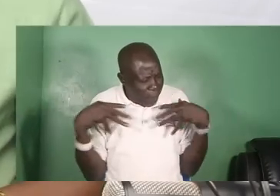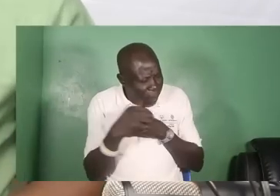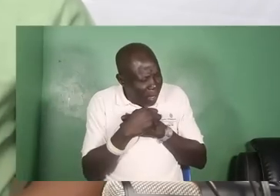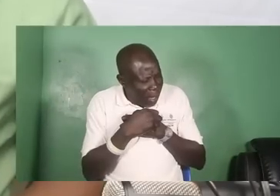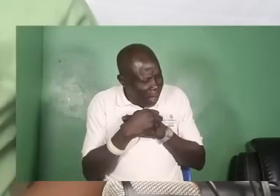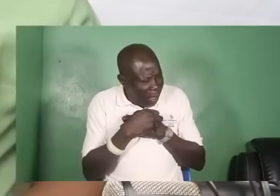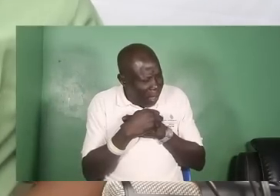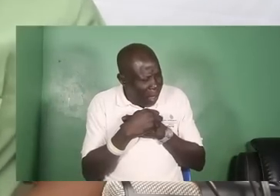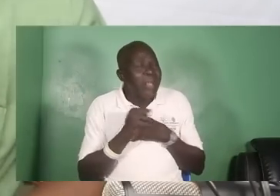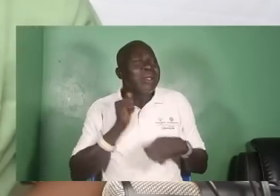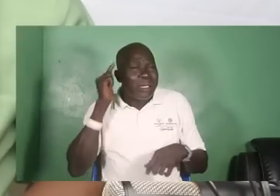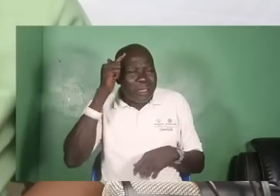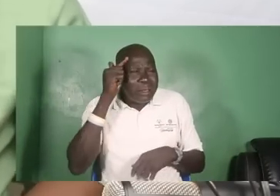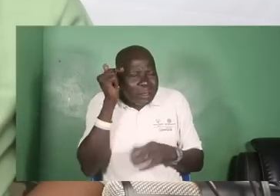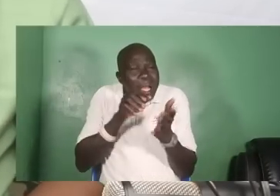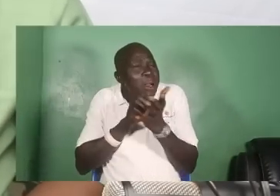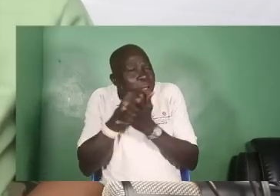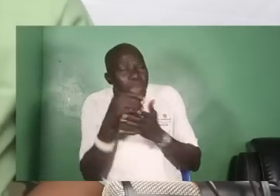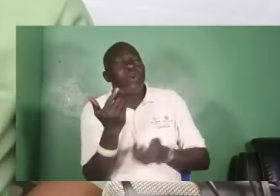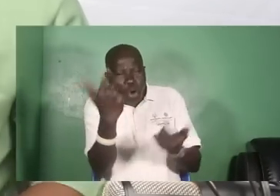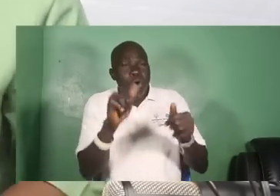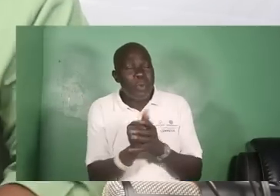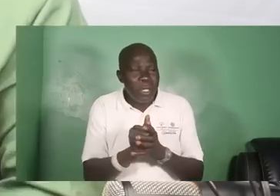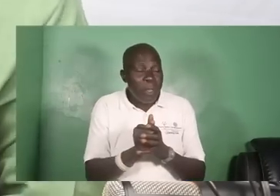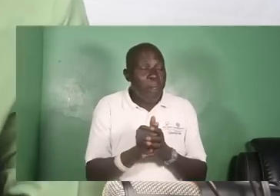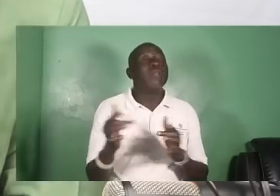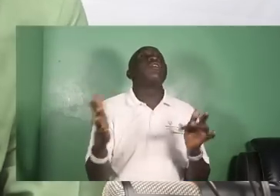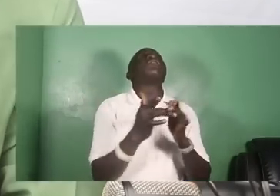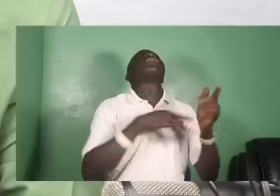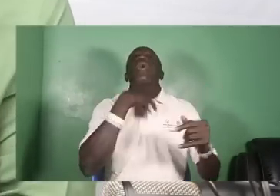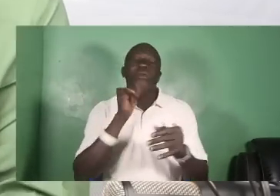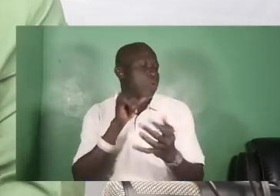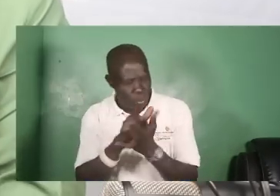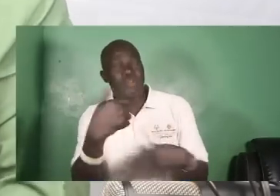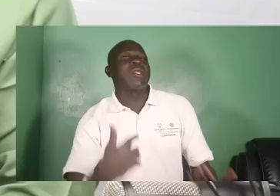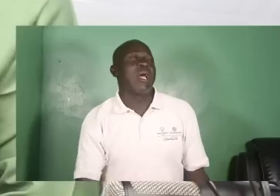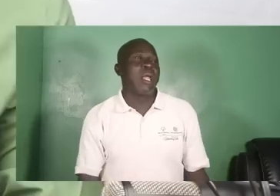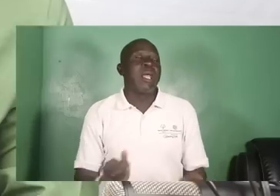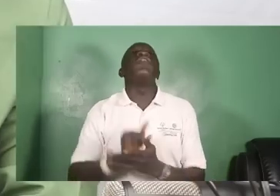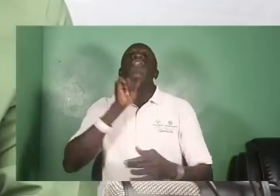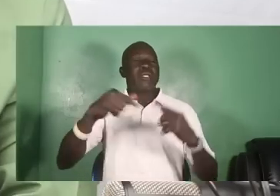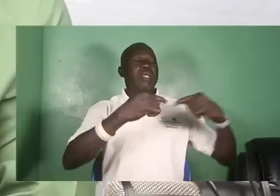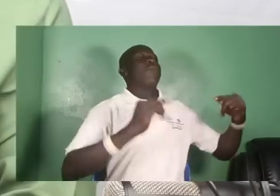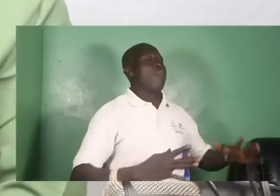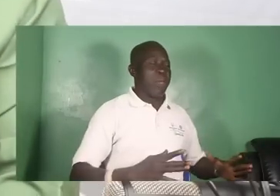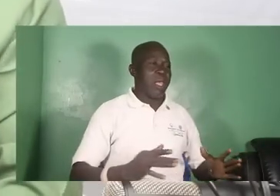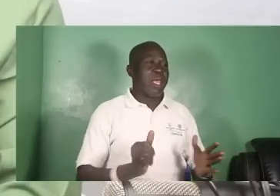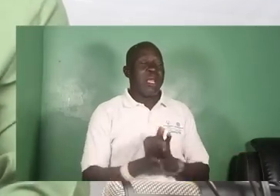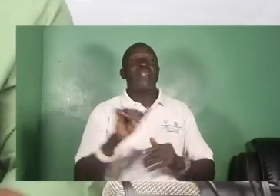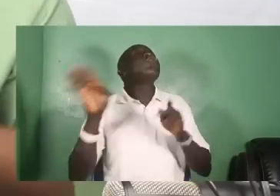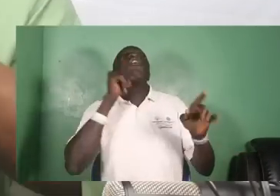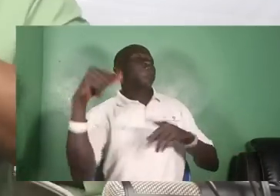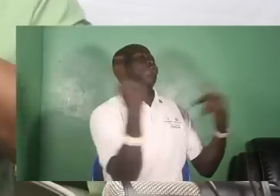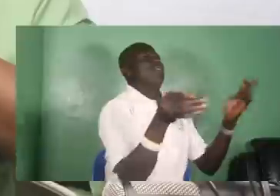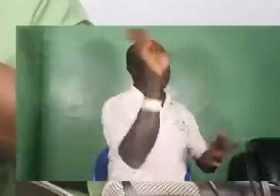so troubled. Wọ́n ṣe bí ohun ẹ ló ń bọ̀. They thought it's a monster's coming. Jésù fi kì í ṣe ohun yìí o. Jesus said he's not a monster. Kì í sọ̀tá o. He's not enemy. Ordinary ìjì